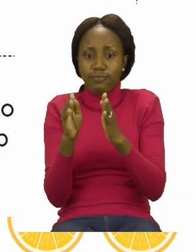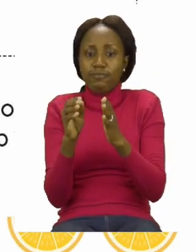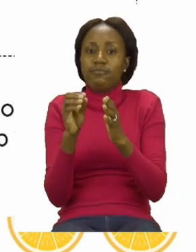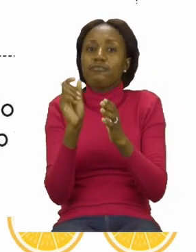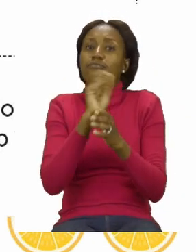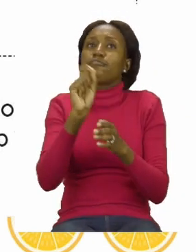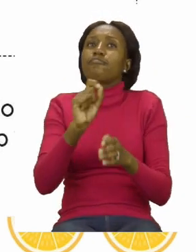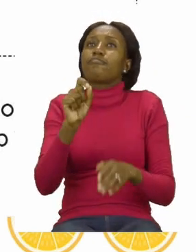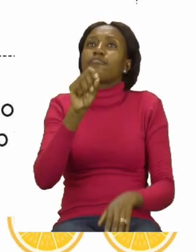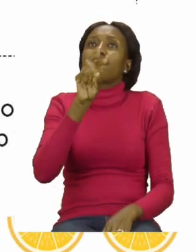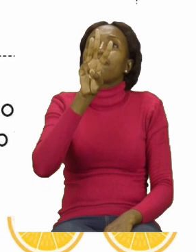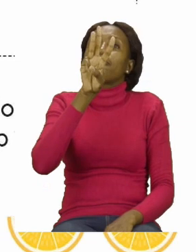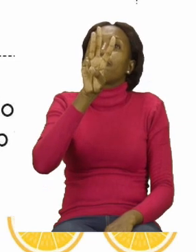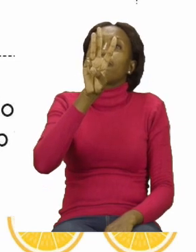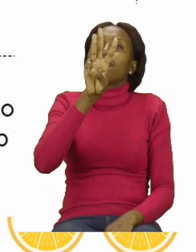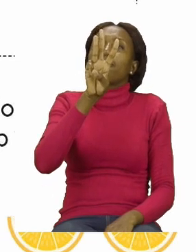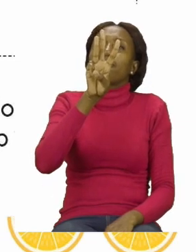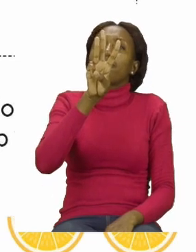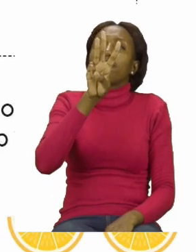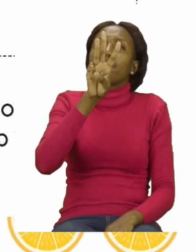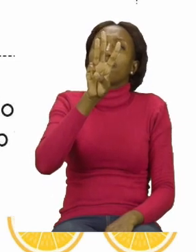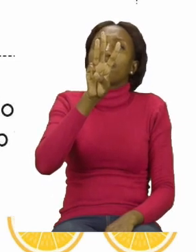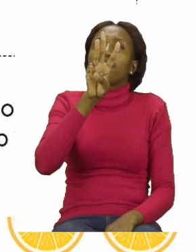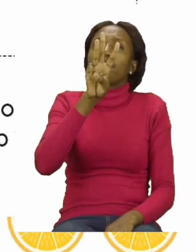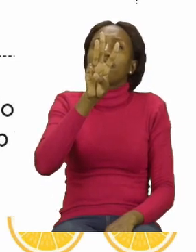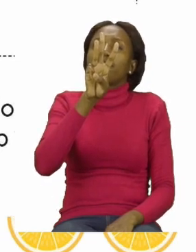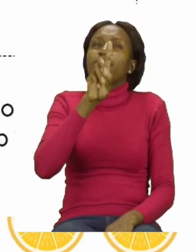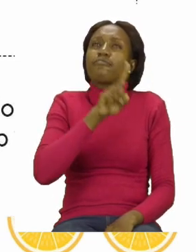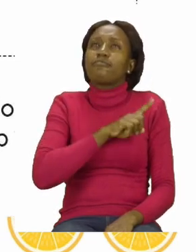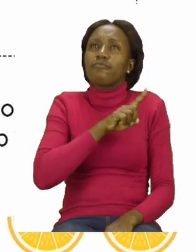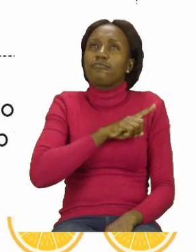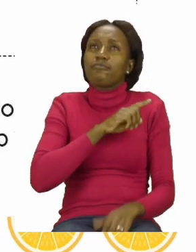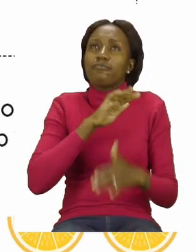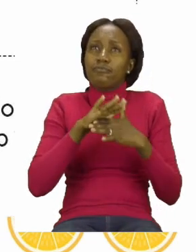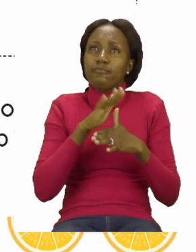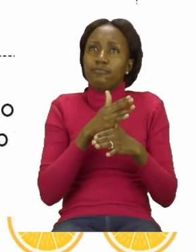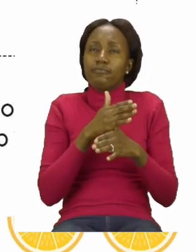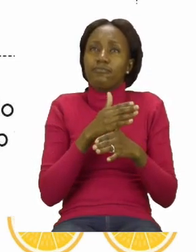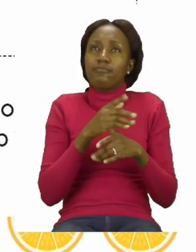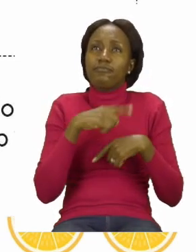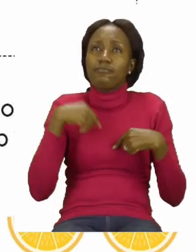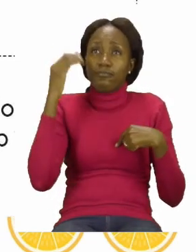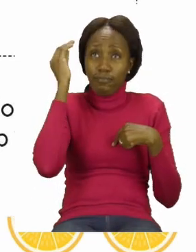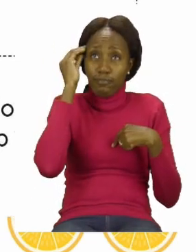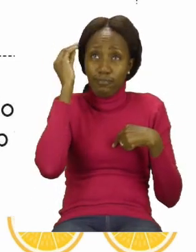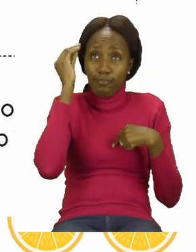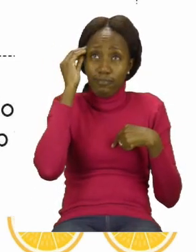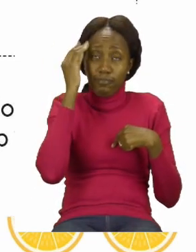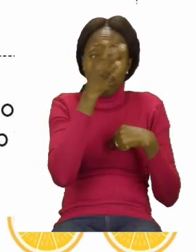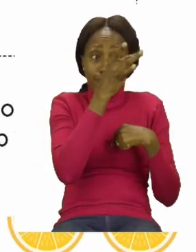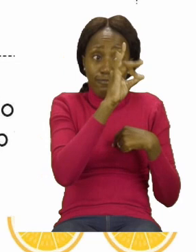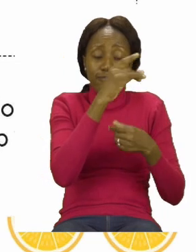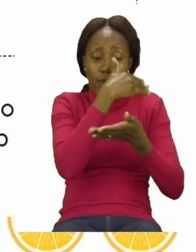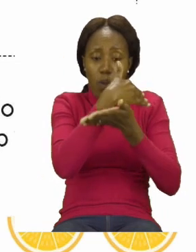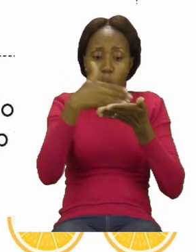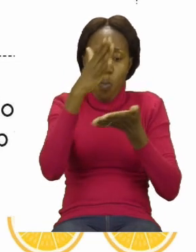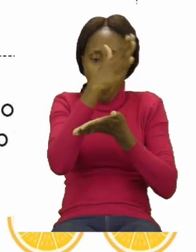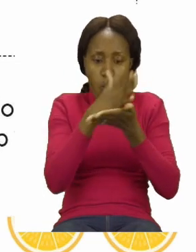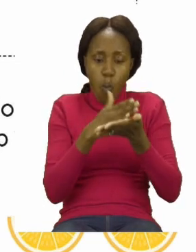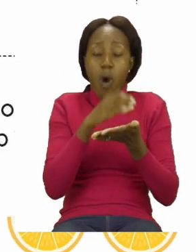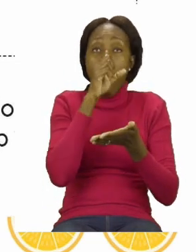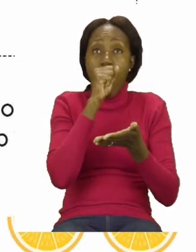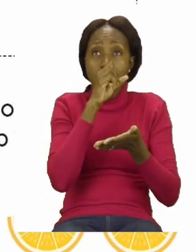write 3. This is because we know that we started with 8 slices. So